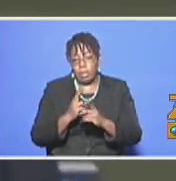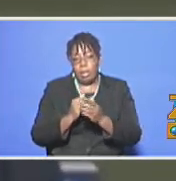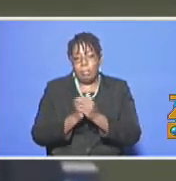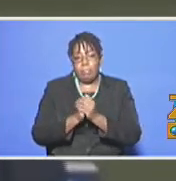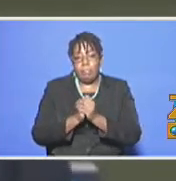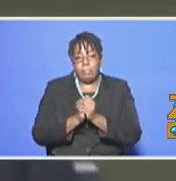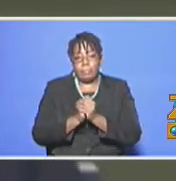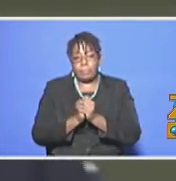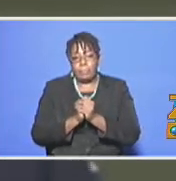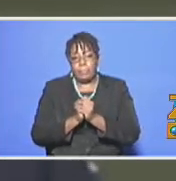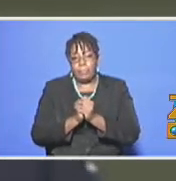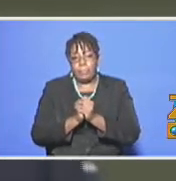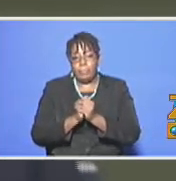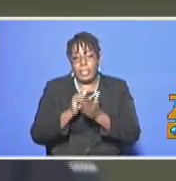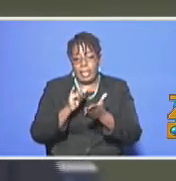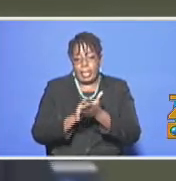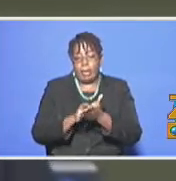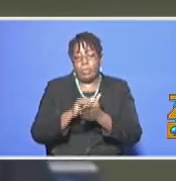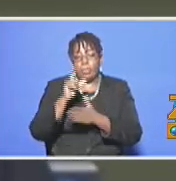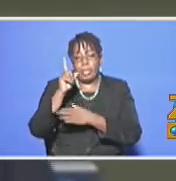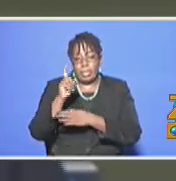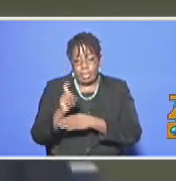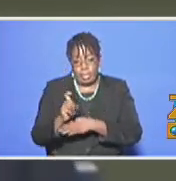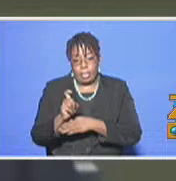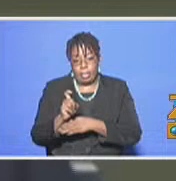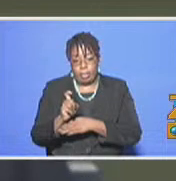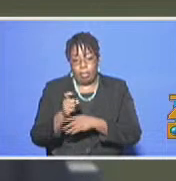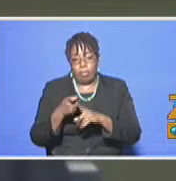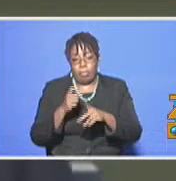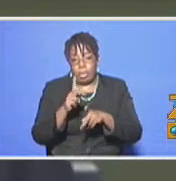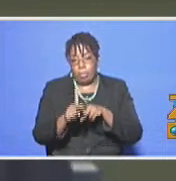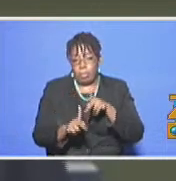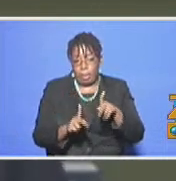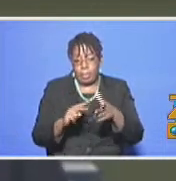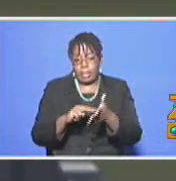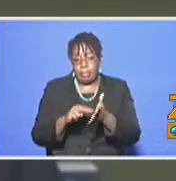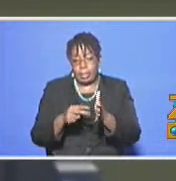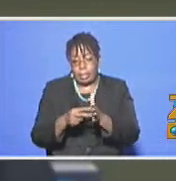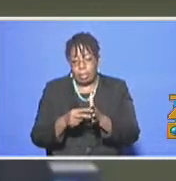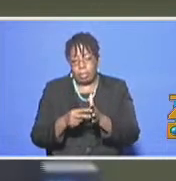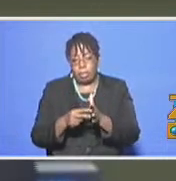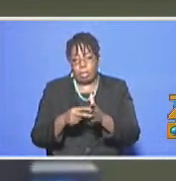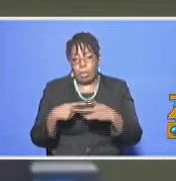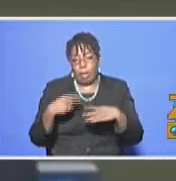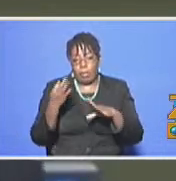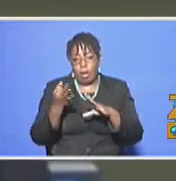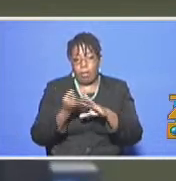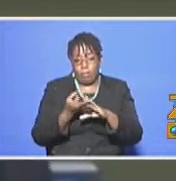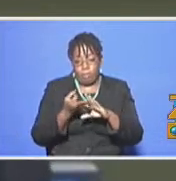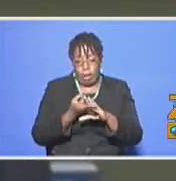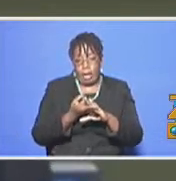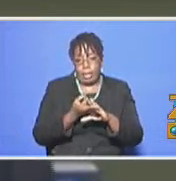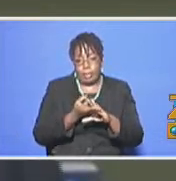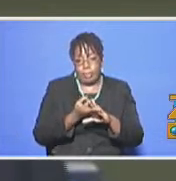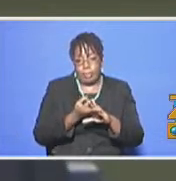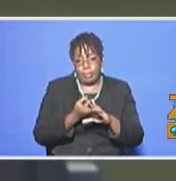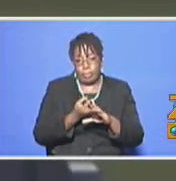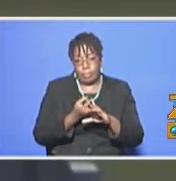be needed for a public offering. Instead, they would file a